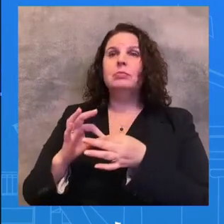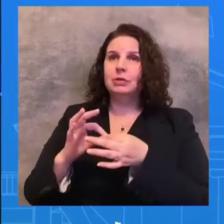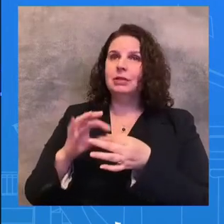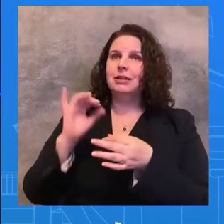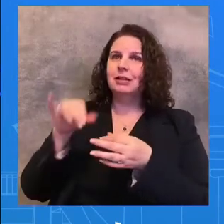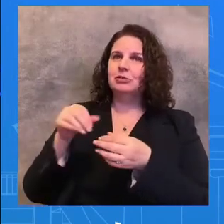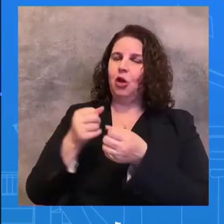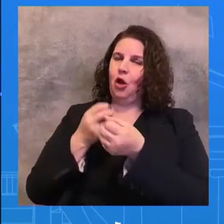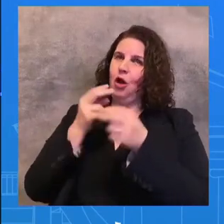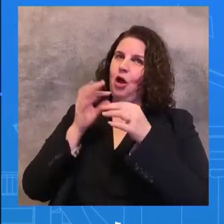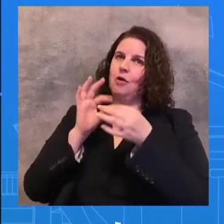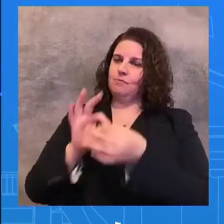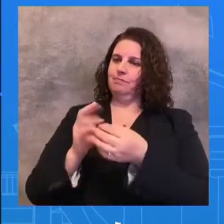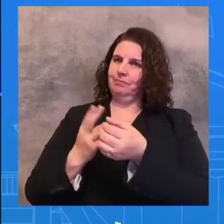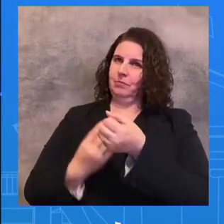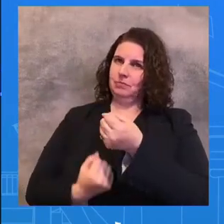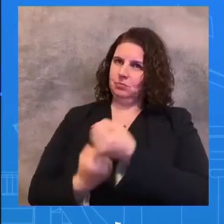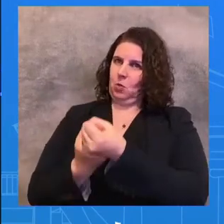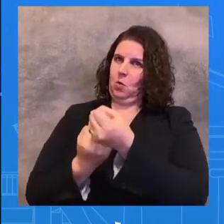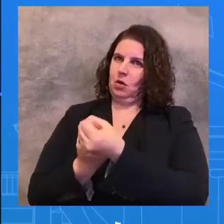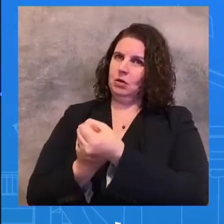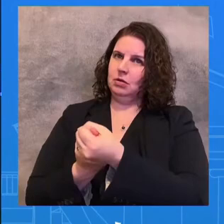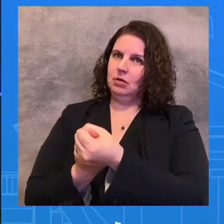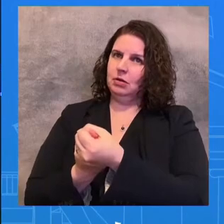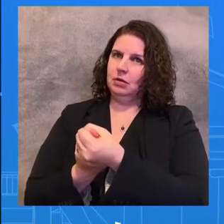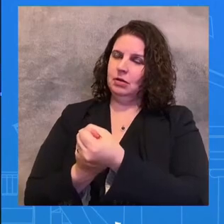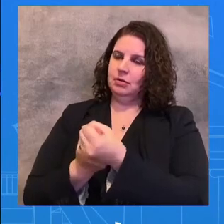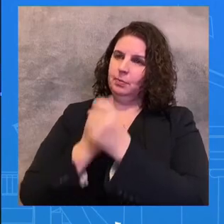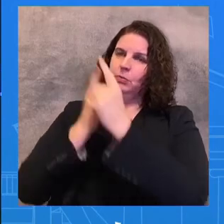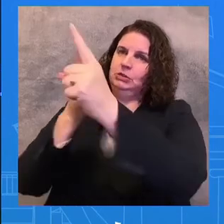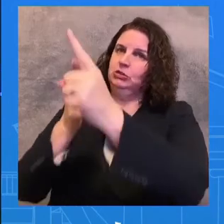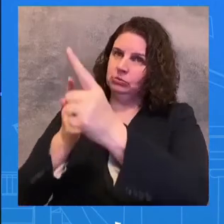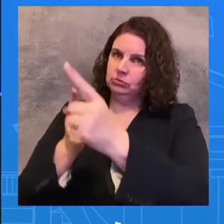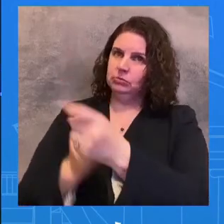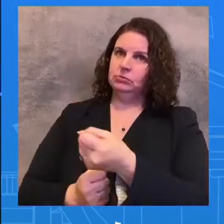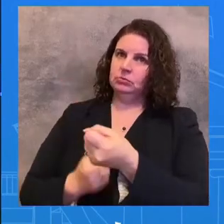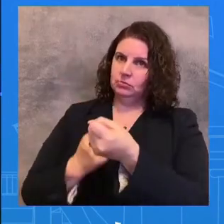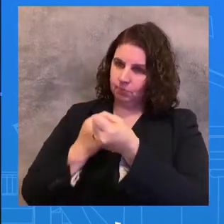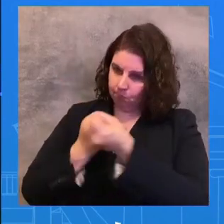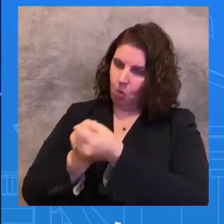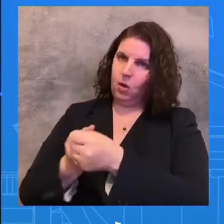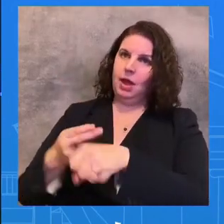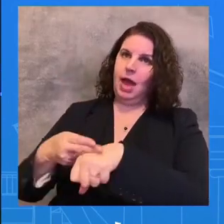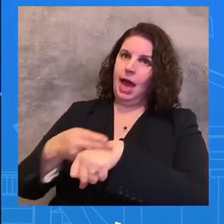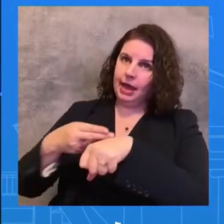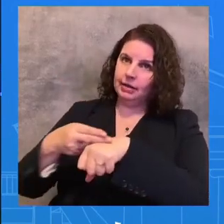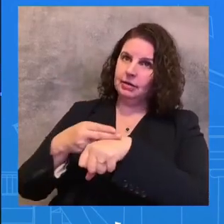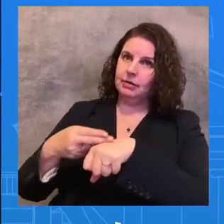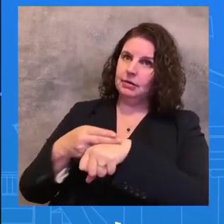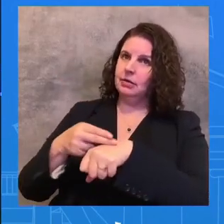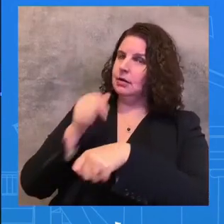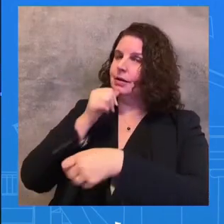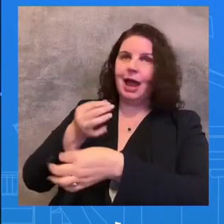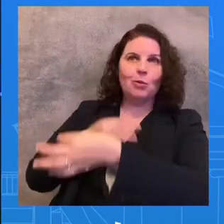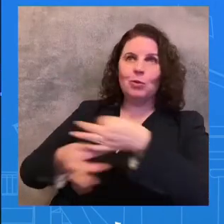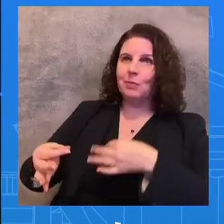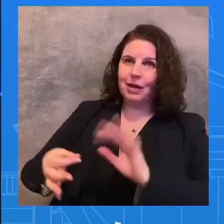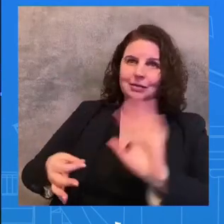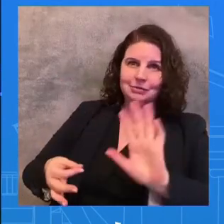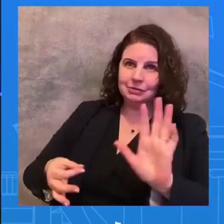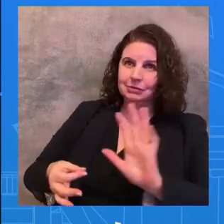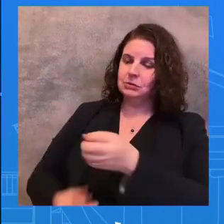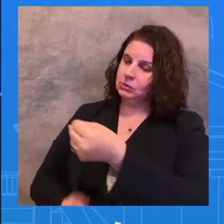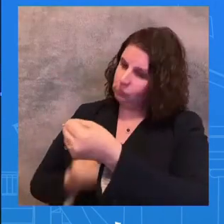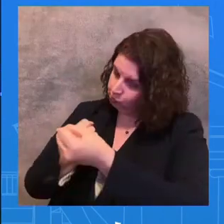support mission of the institutions of the Haitian state, not a replacement for it. That is the core proposition behind it, and that's what it's going to carry